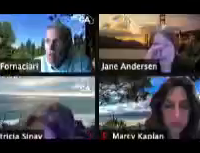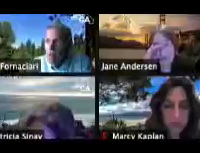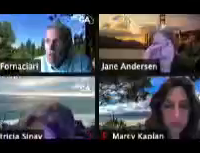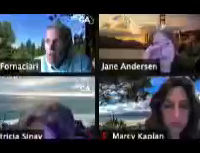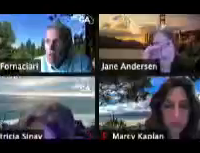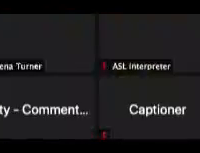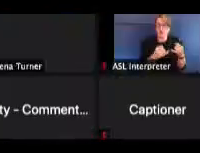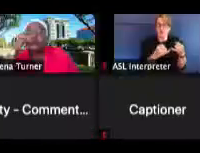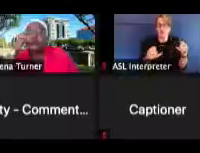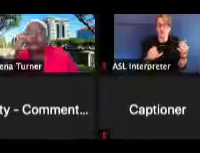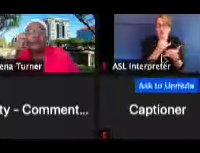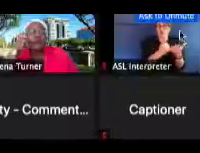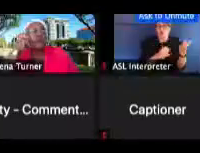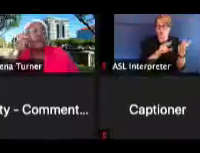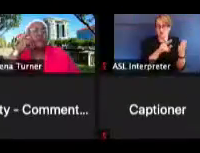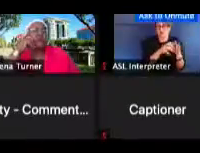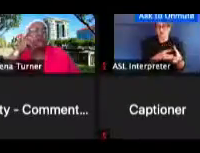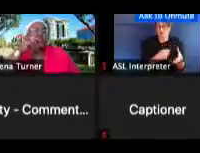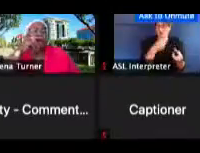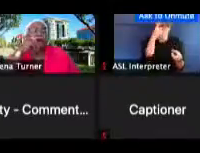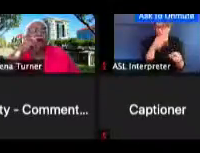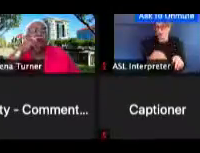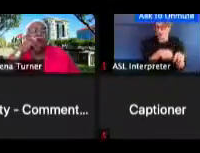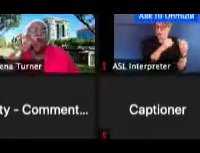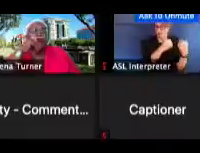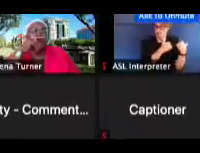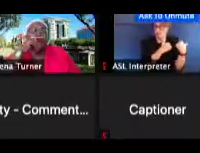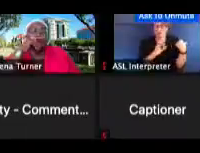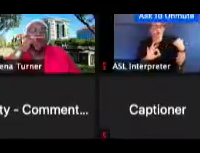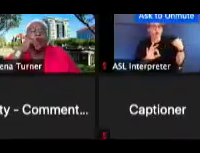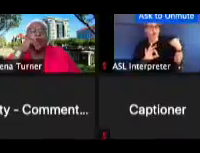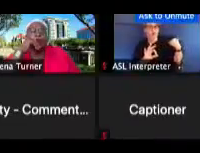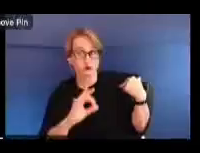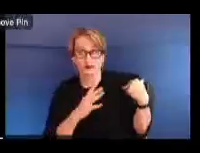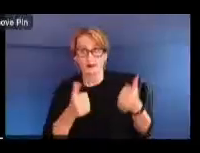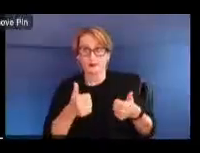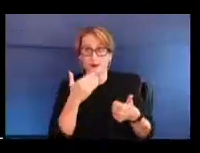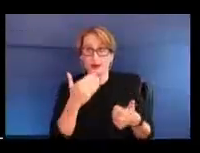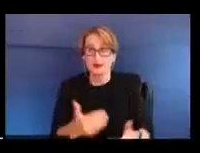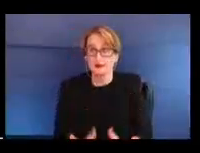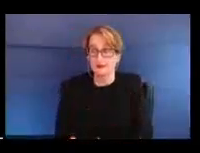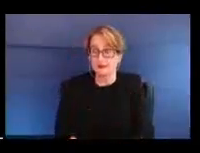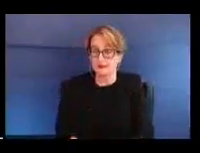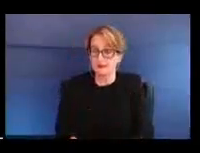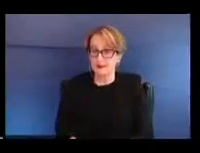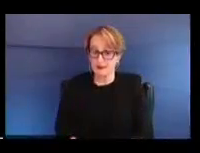Line drawing subcommittee thought they'd be doing this. Okay, thanks. Yeah.